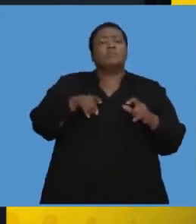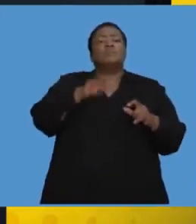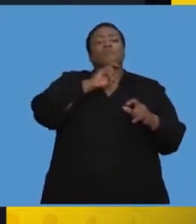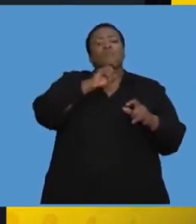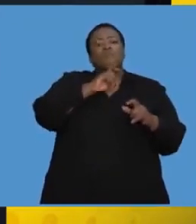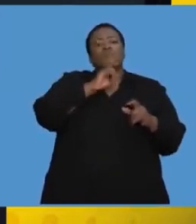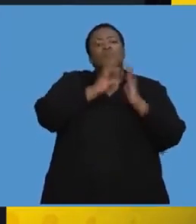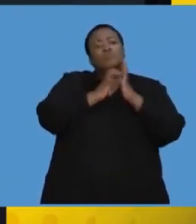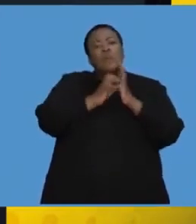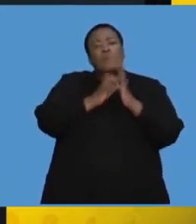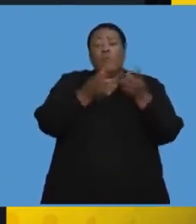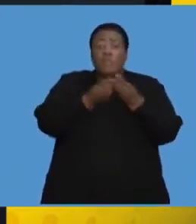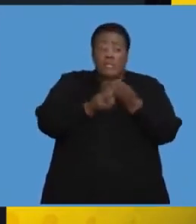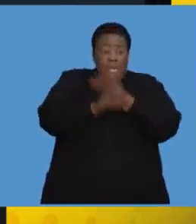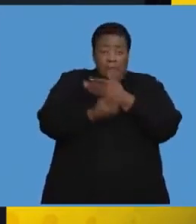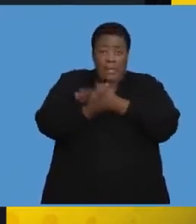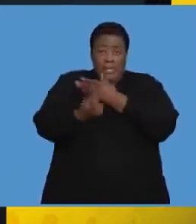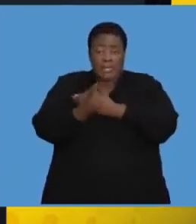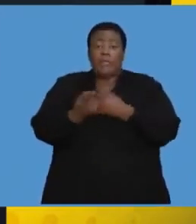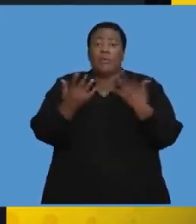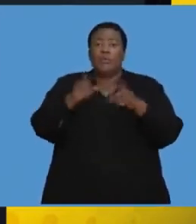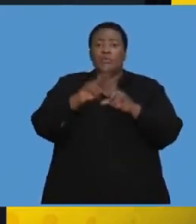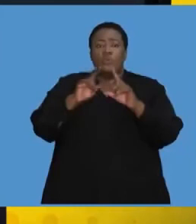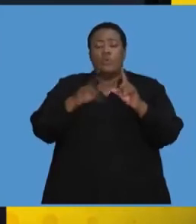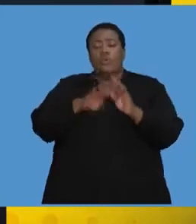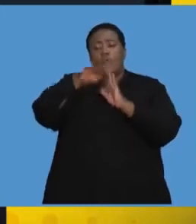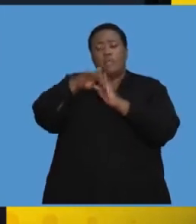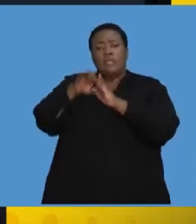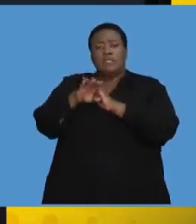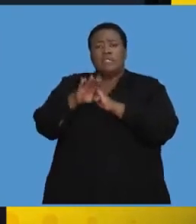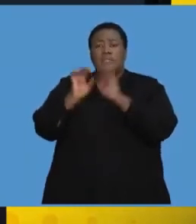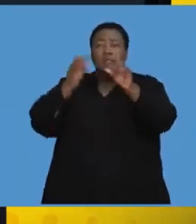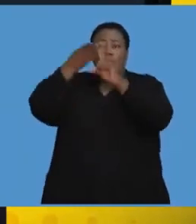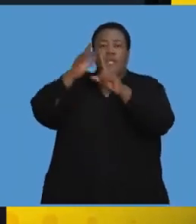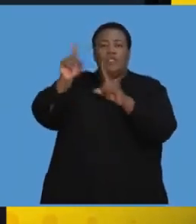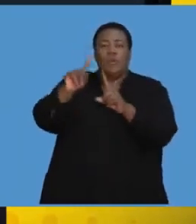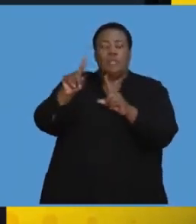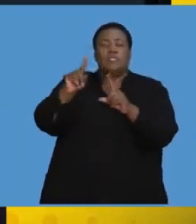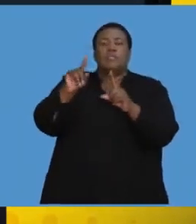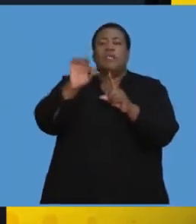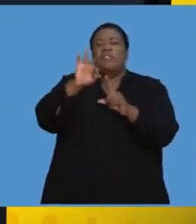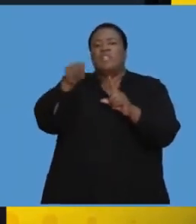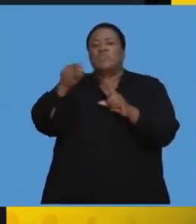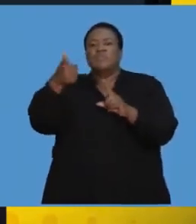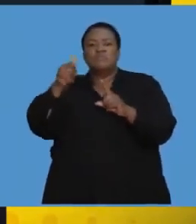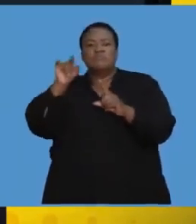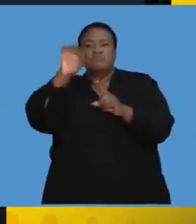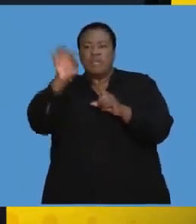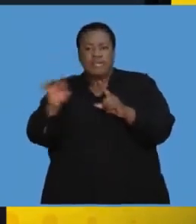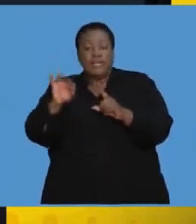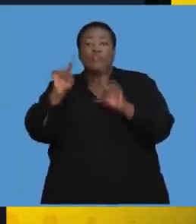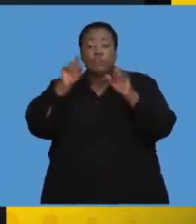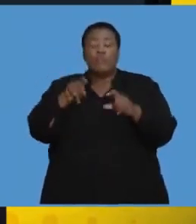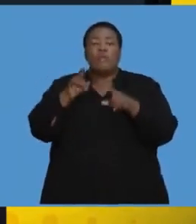happening in the economy. State what is our inflation target, 3 to 6%. What is our current inflation rate? So you need to